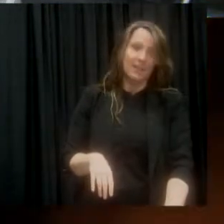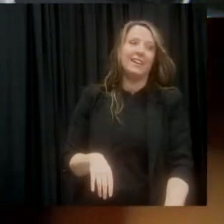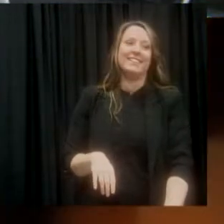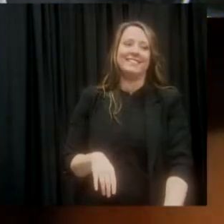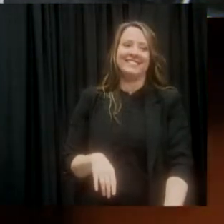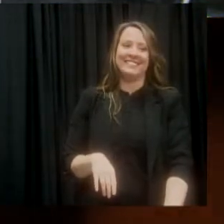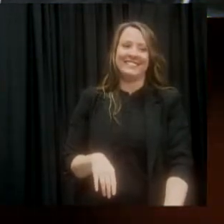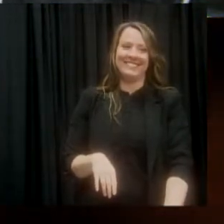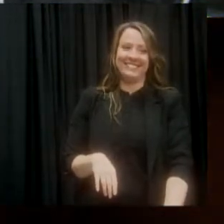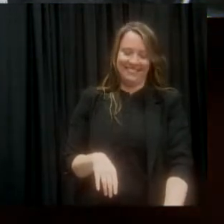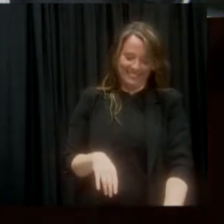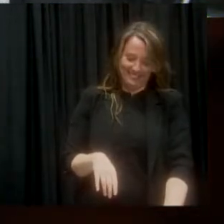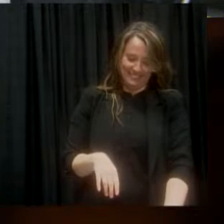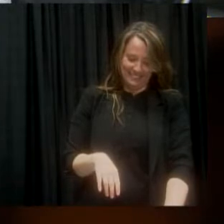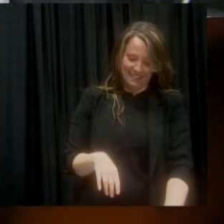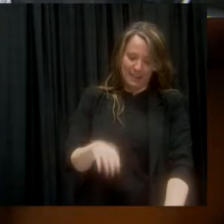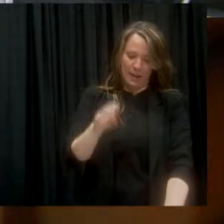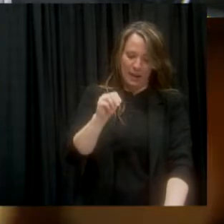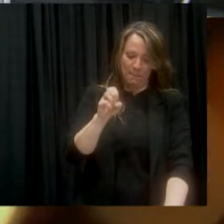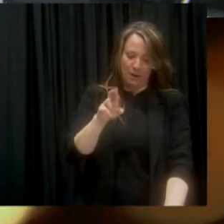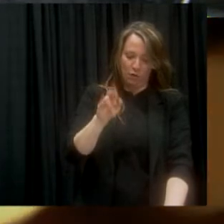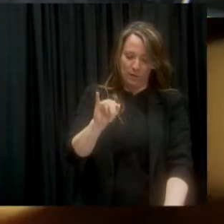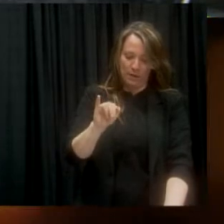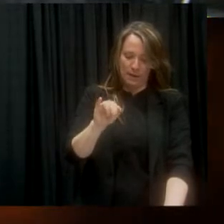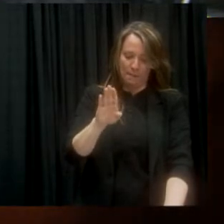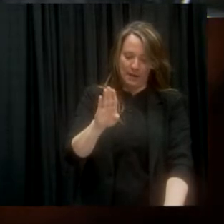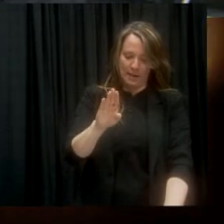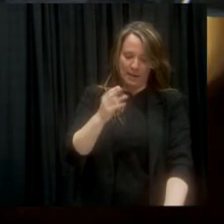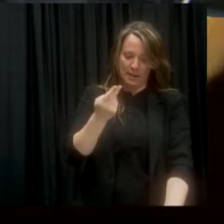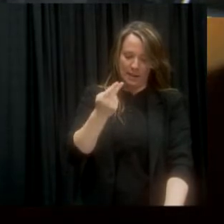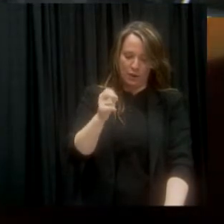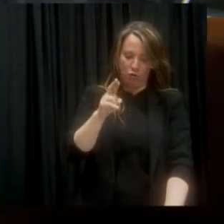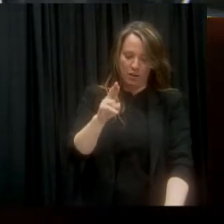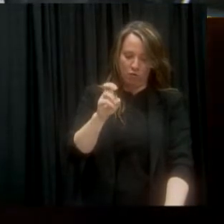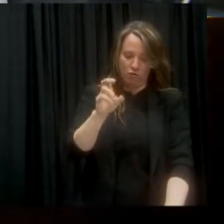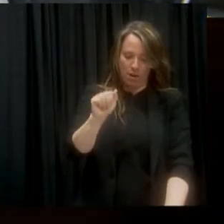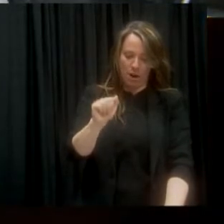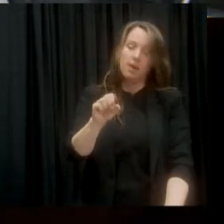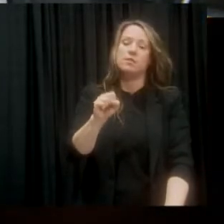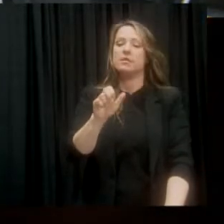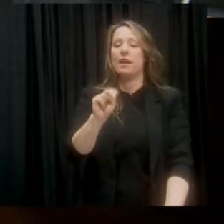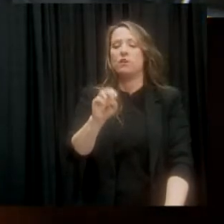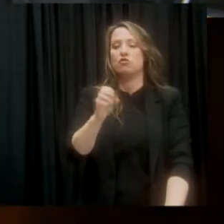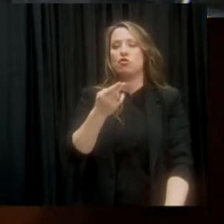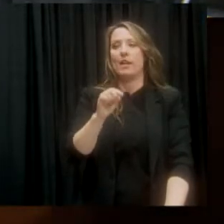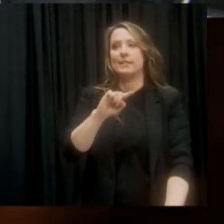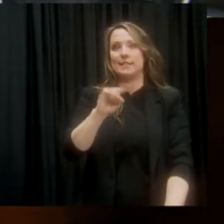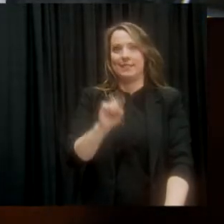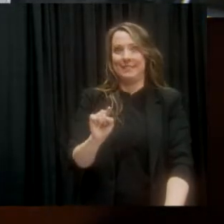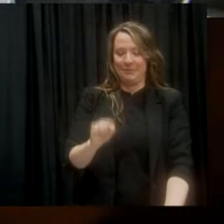down. Mary B. Herrera Sanchez.